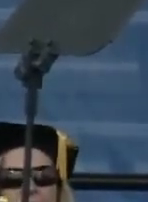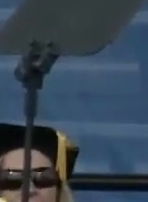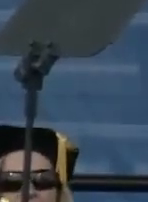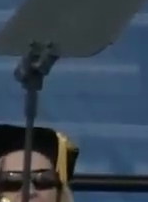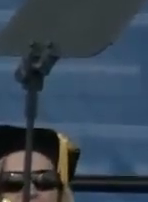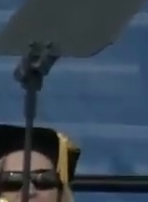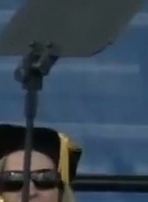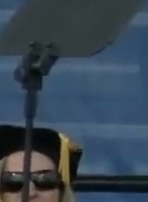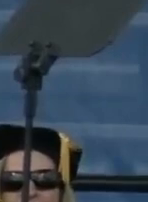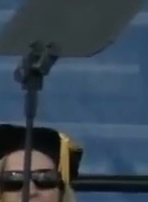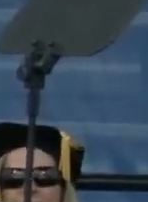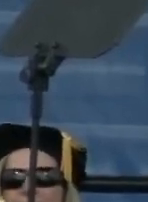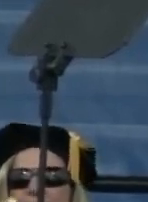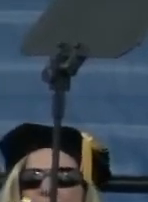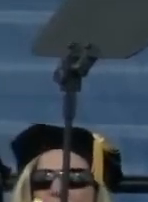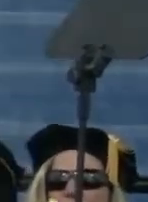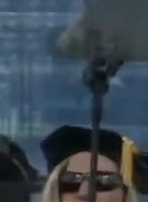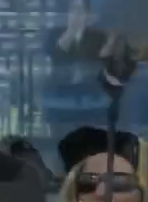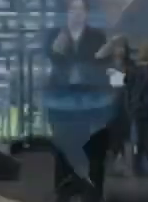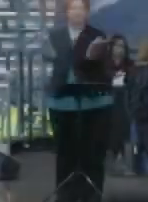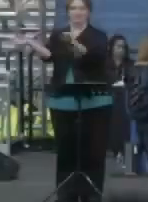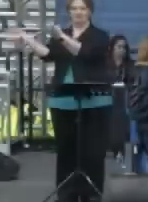our commencement staff.